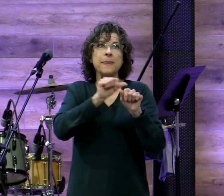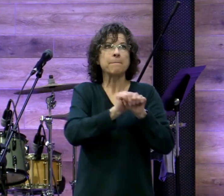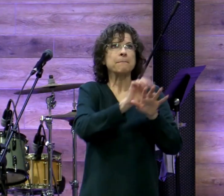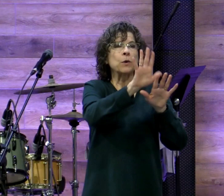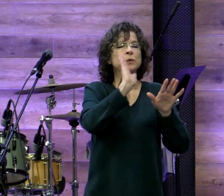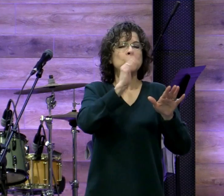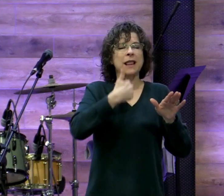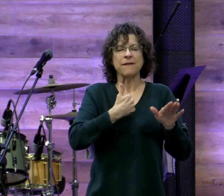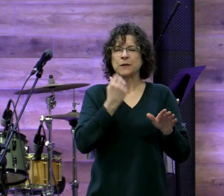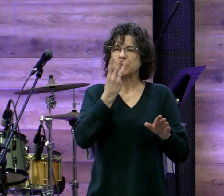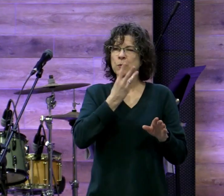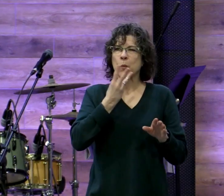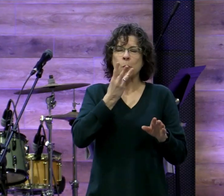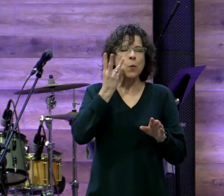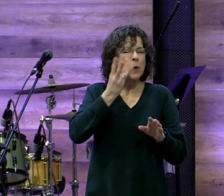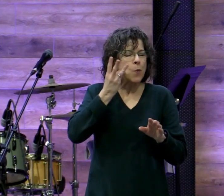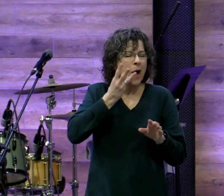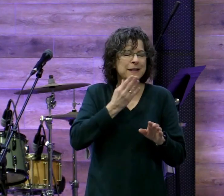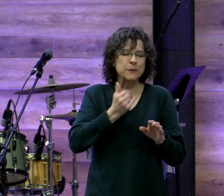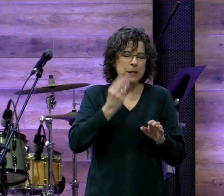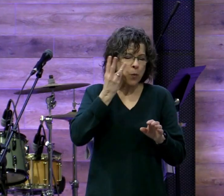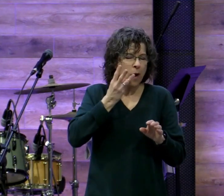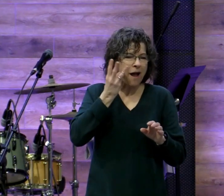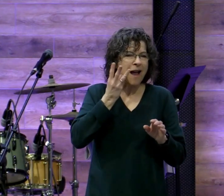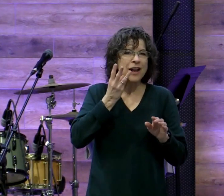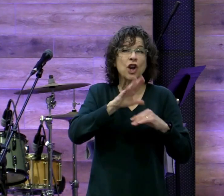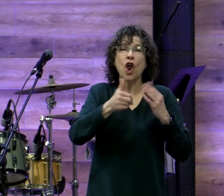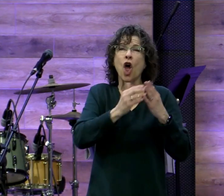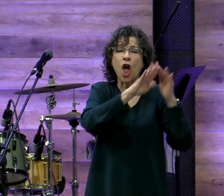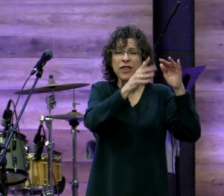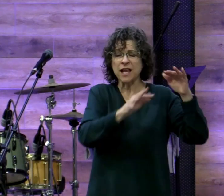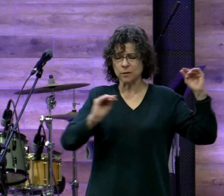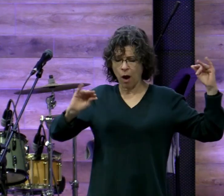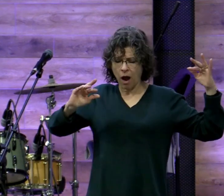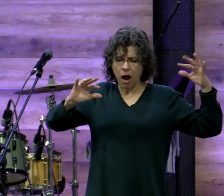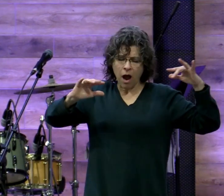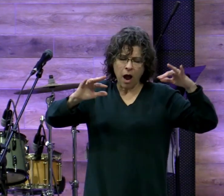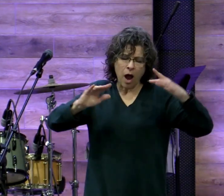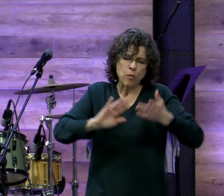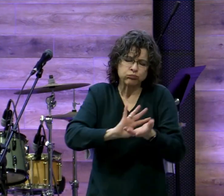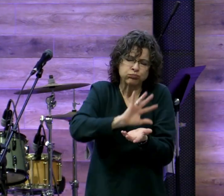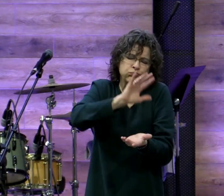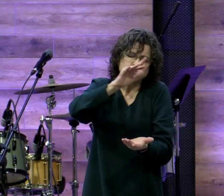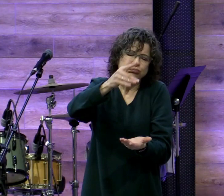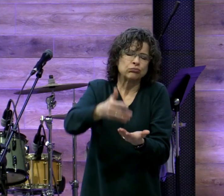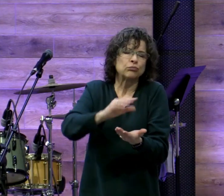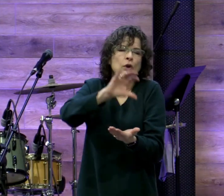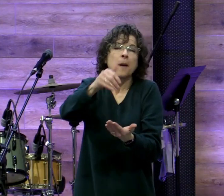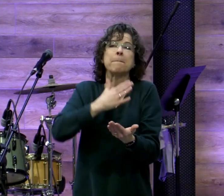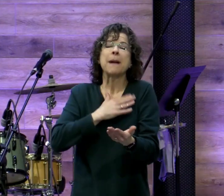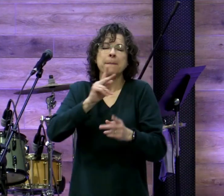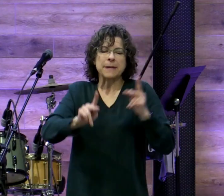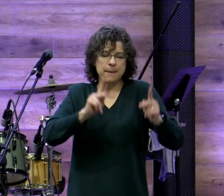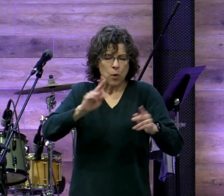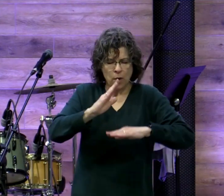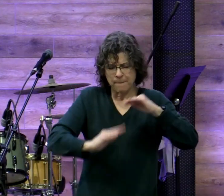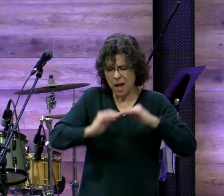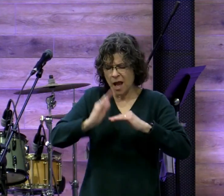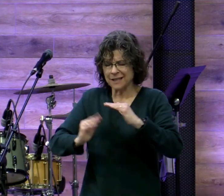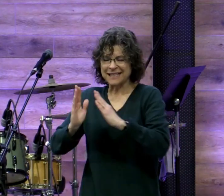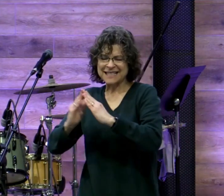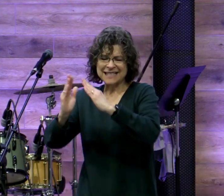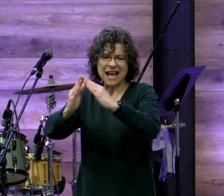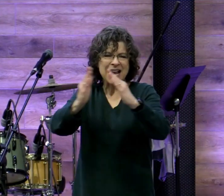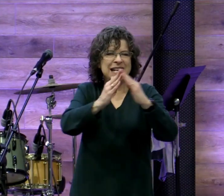all the hills shall flow with it. I will restore the fortunes of my people Israel, and they shall rebuild the ruined cities and inhabit them. They shall